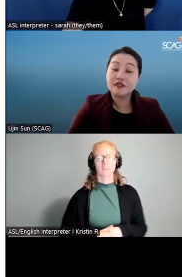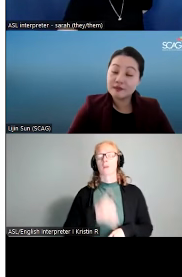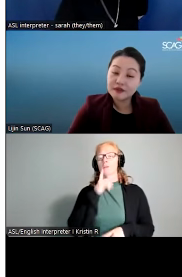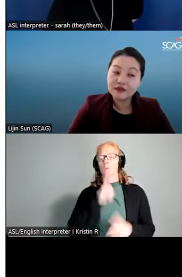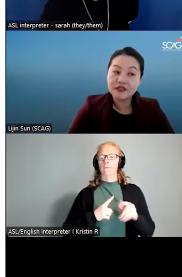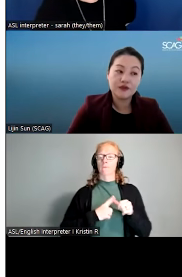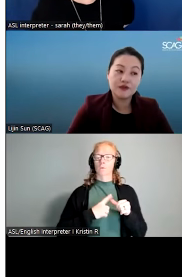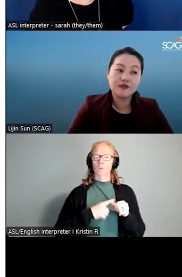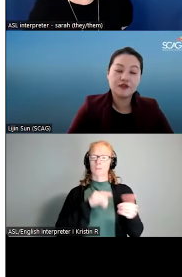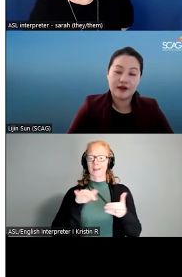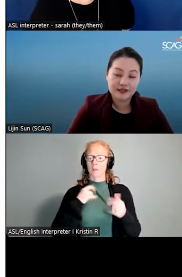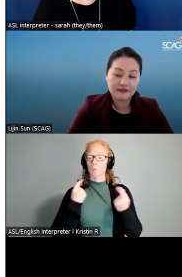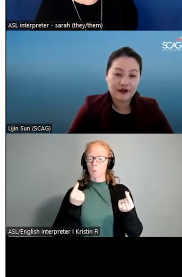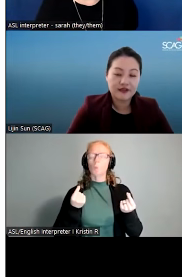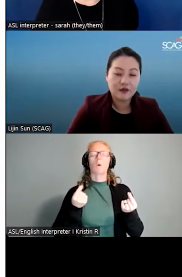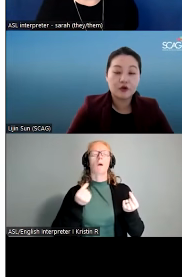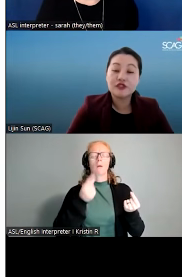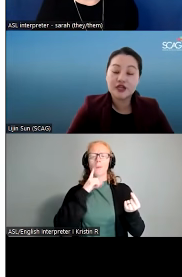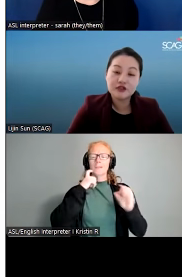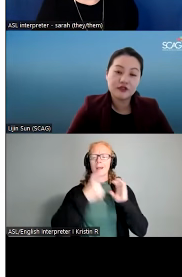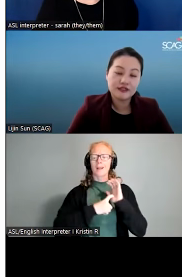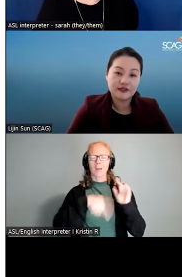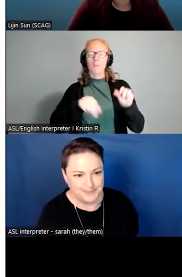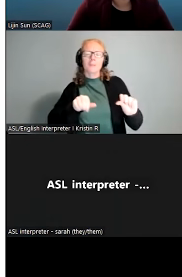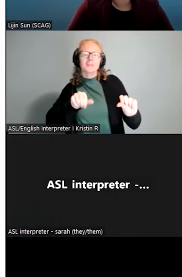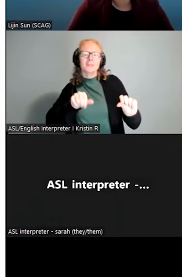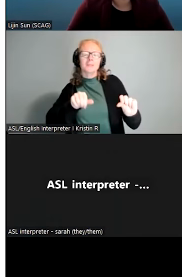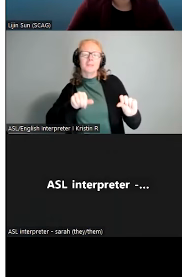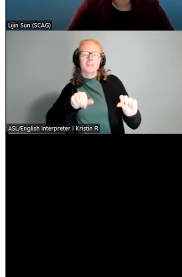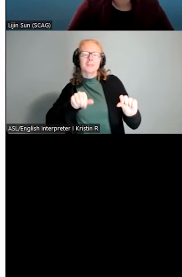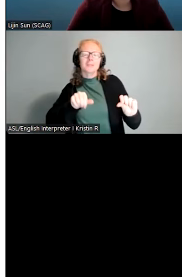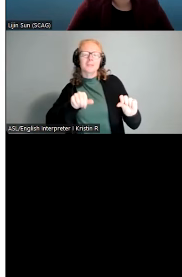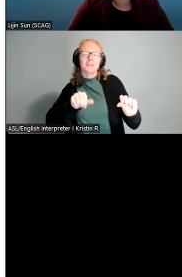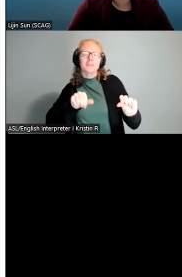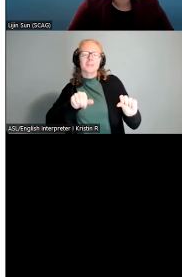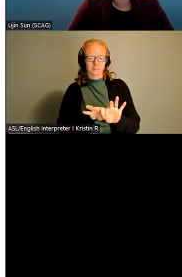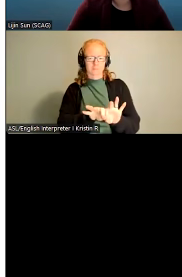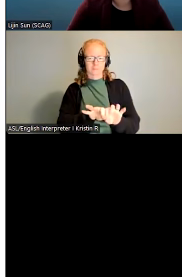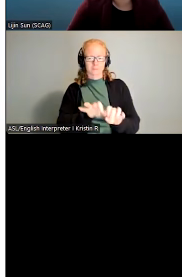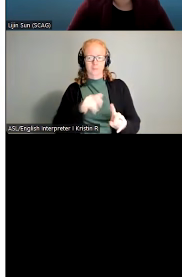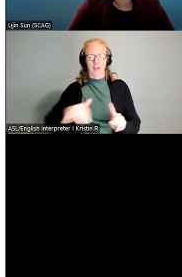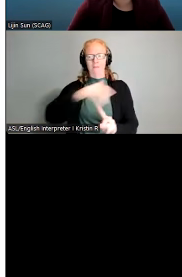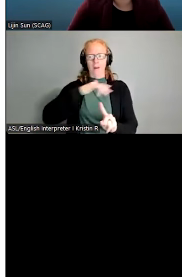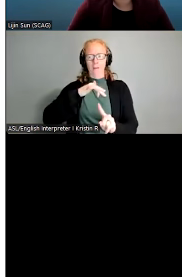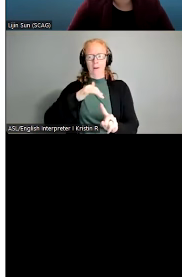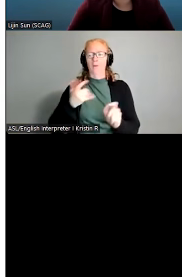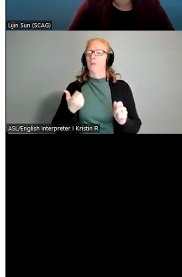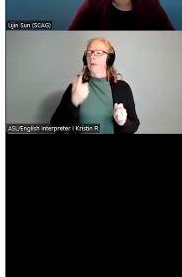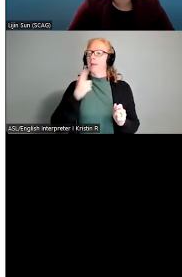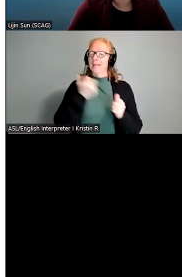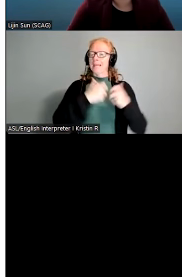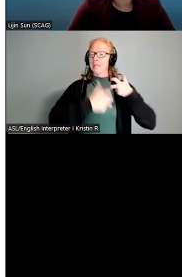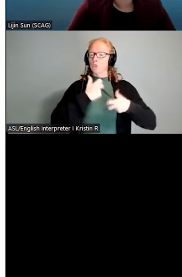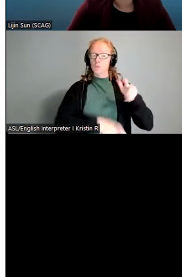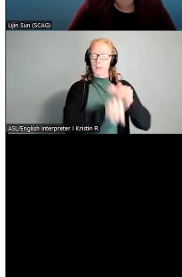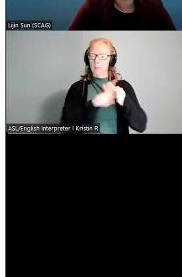are typically used to identify potentially significant environmental issues, and also is used to help